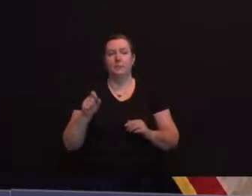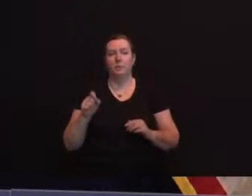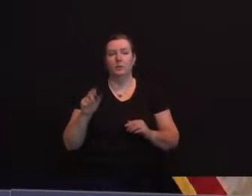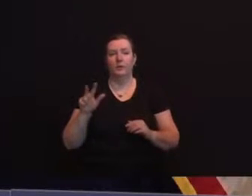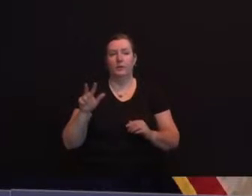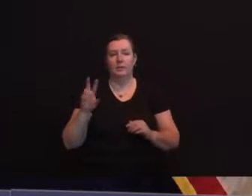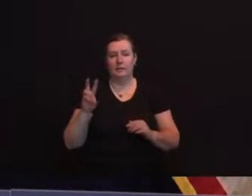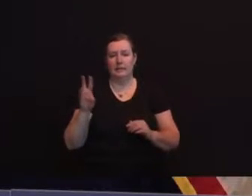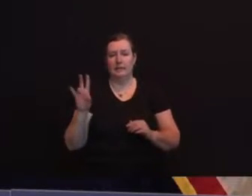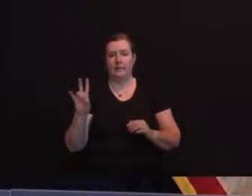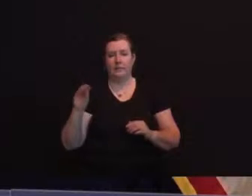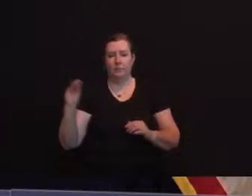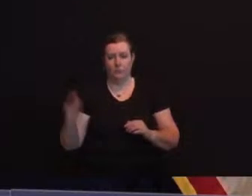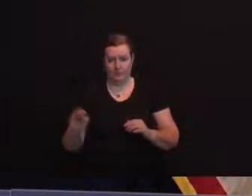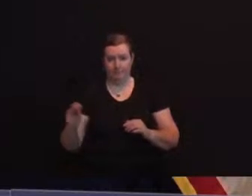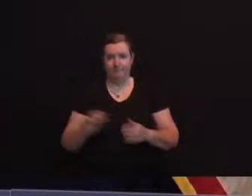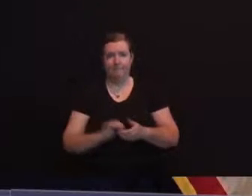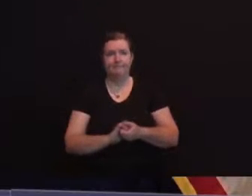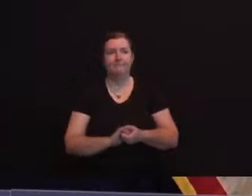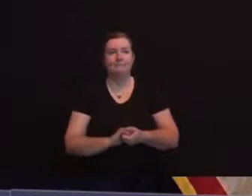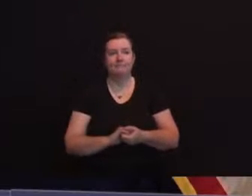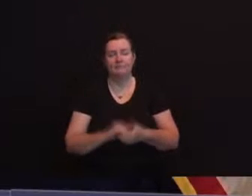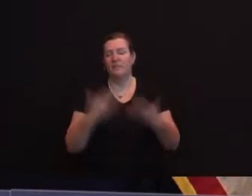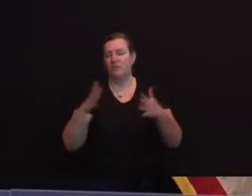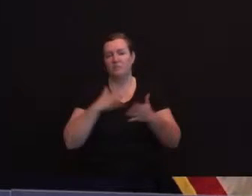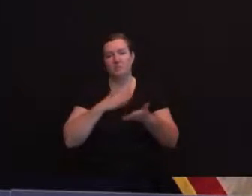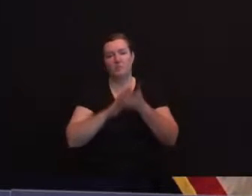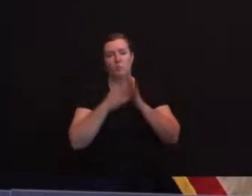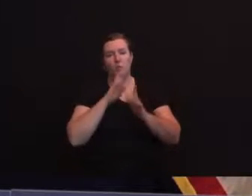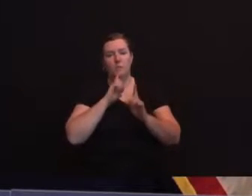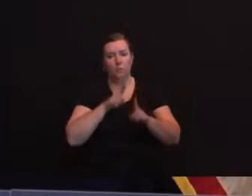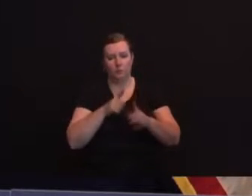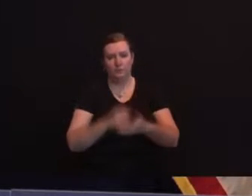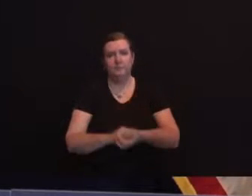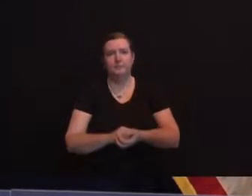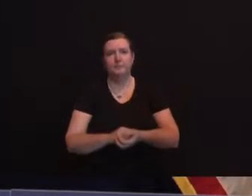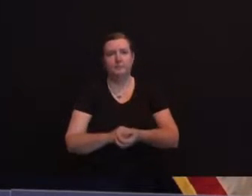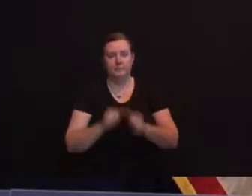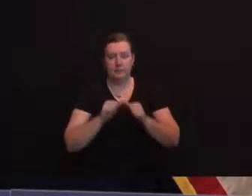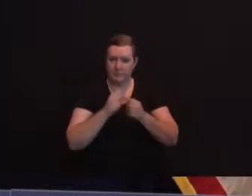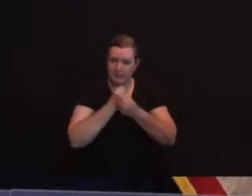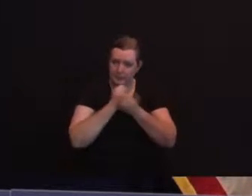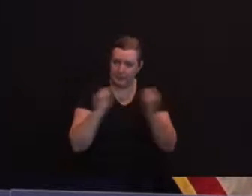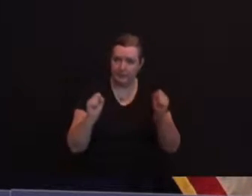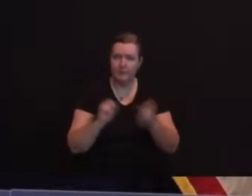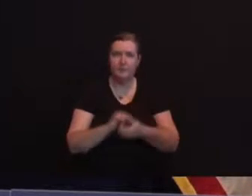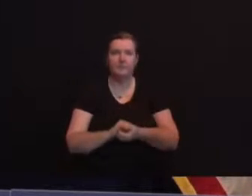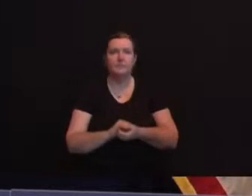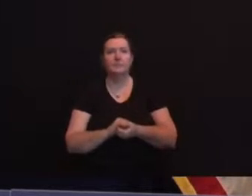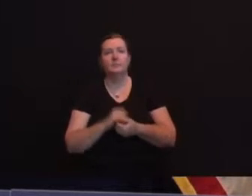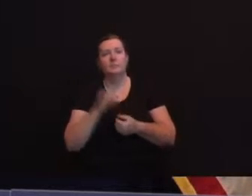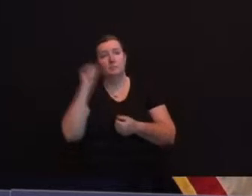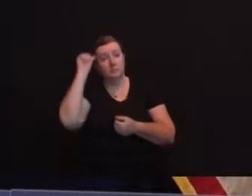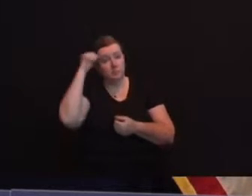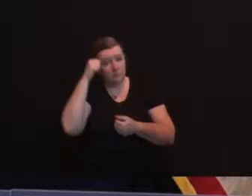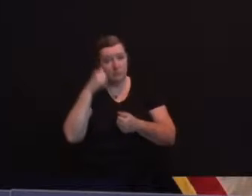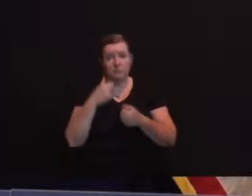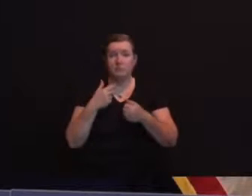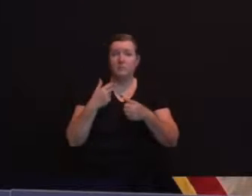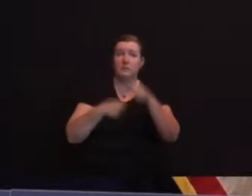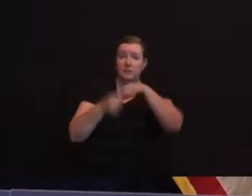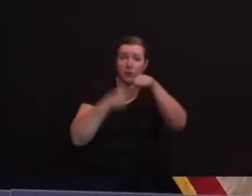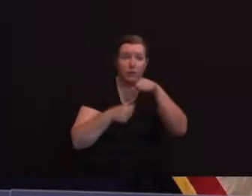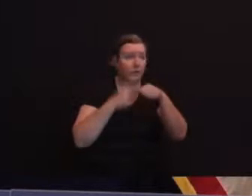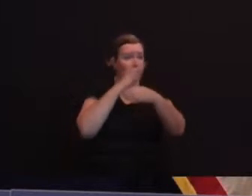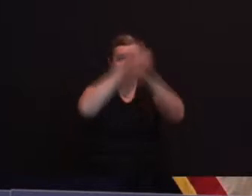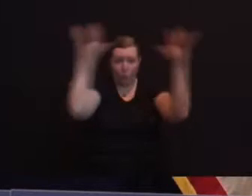10.67%. That concludes my daily report. Stay safe, and remember, for each other and for us all, take the